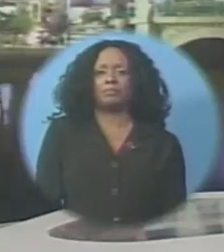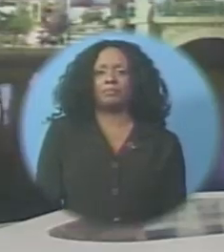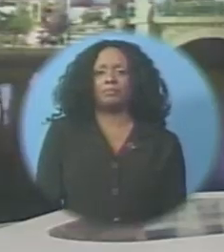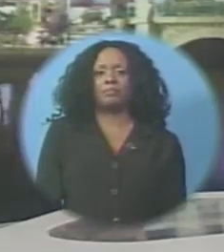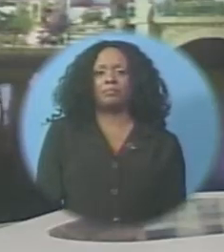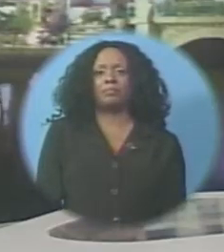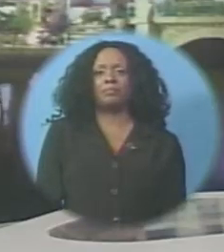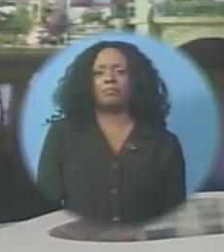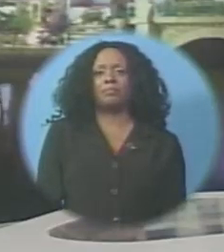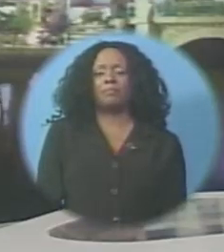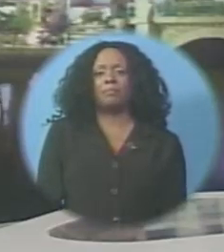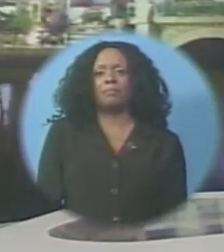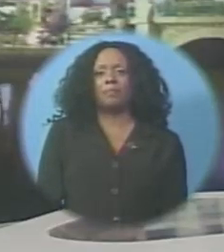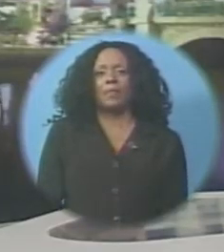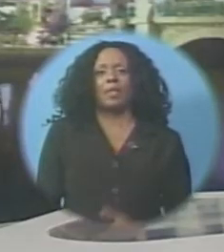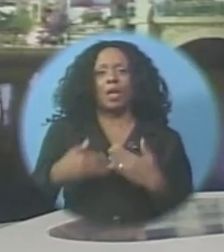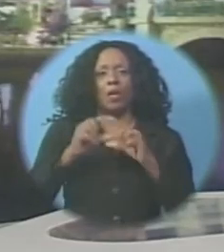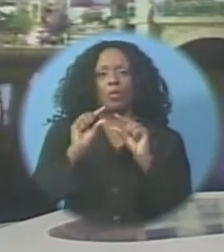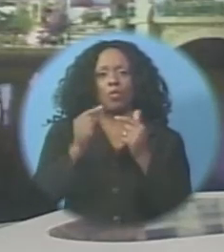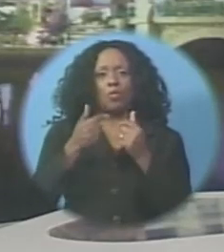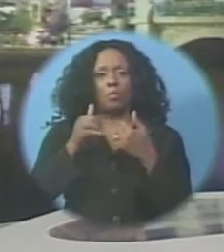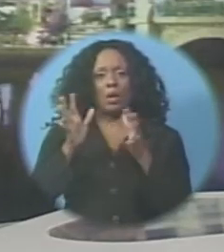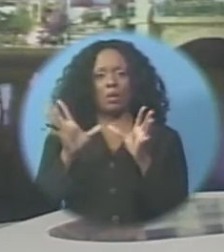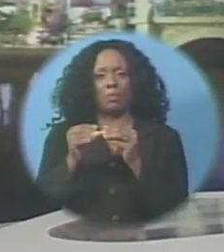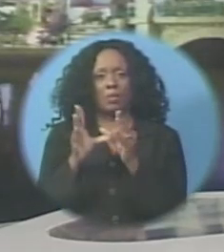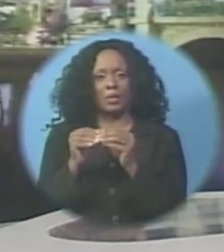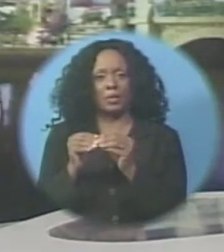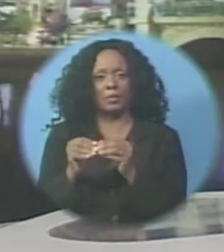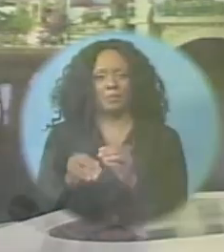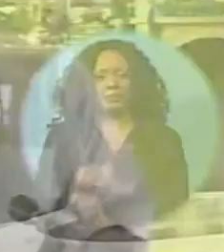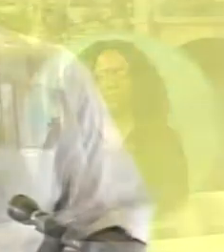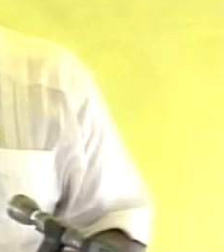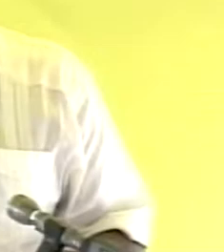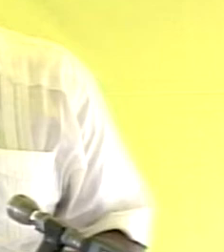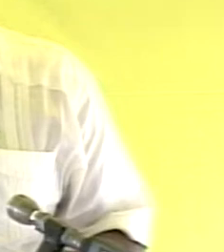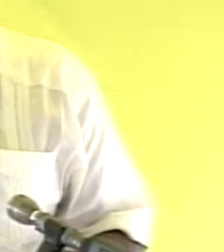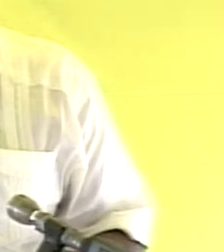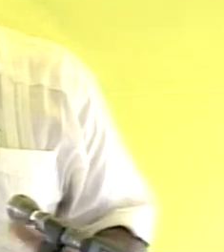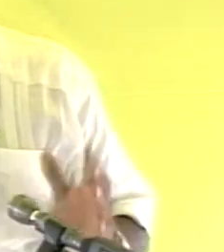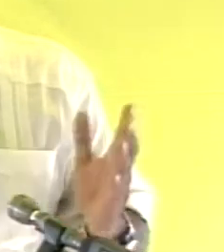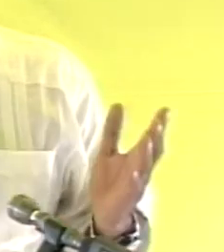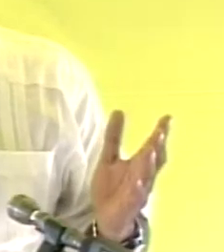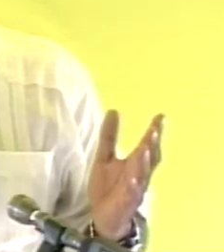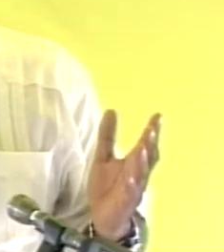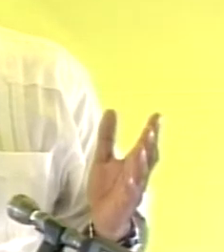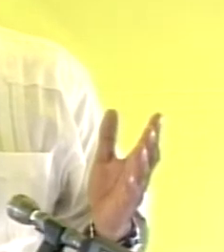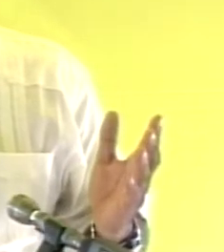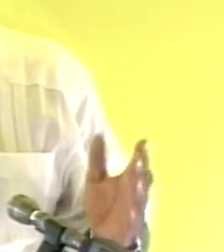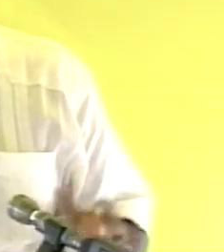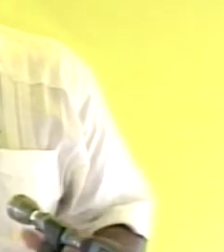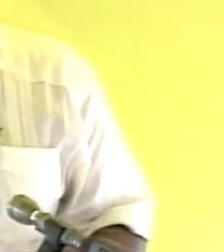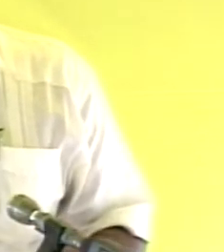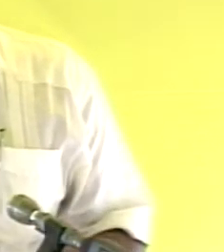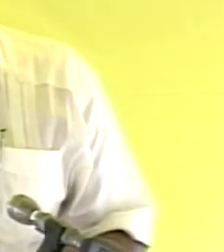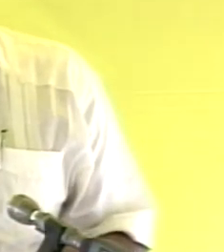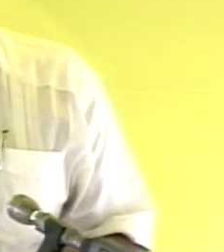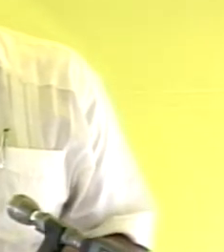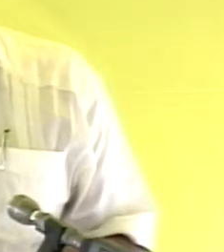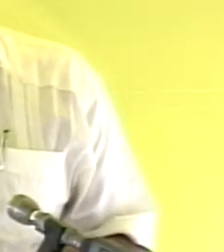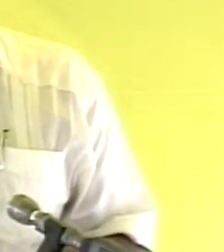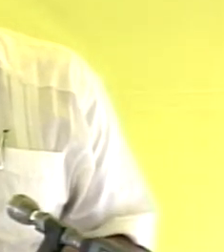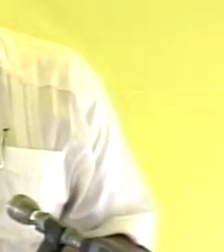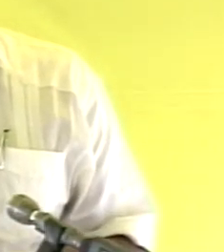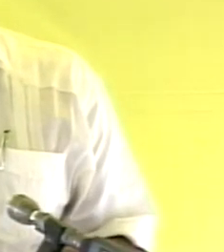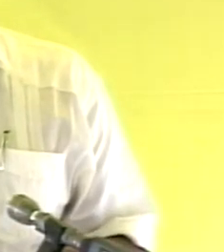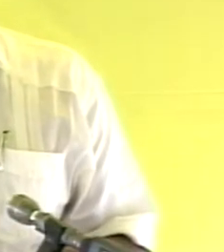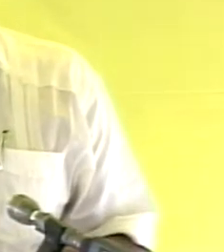Group's 11 Plus Achievers seminar. Not everyone is going to be your friend, you know that. And you're going to have to